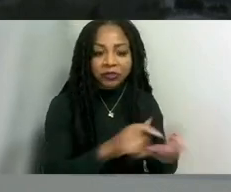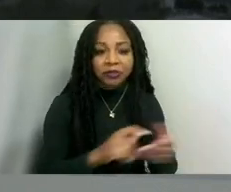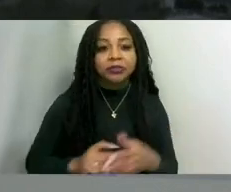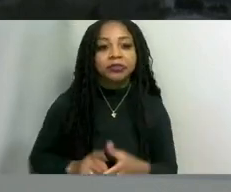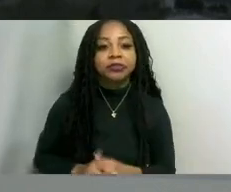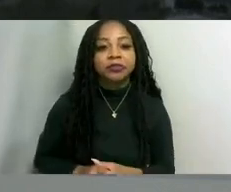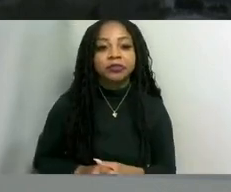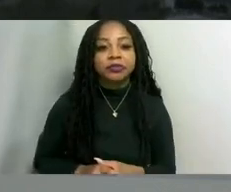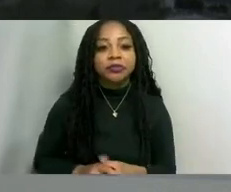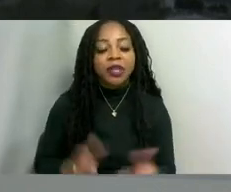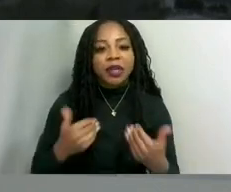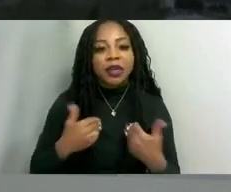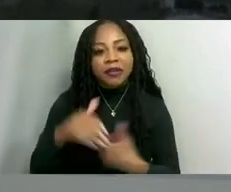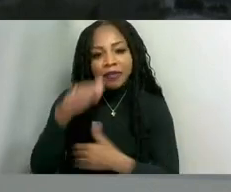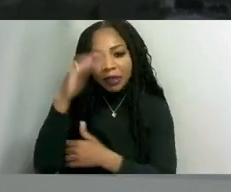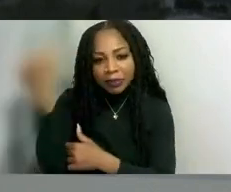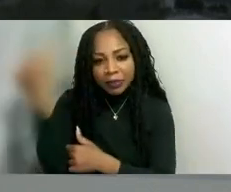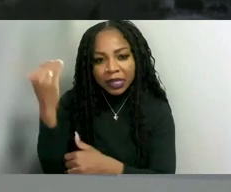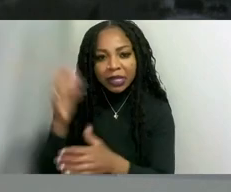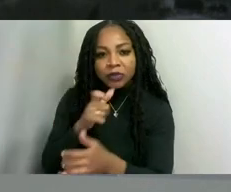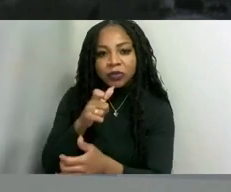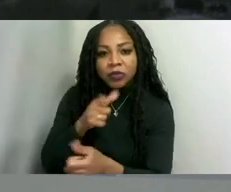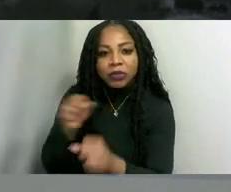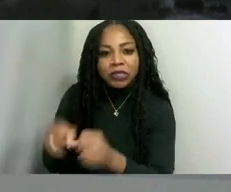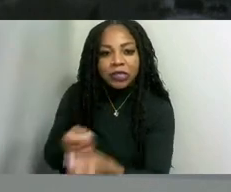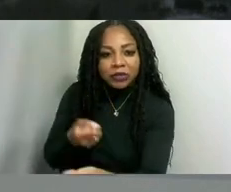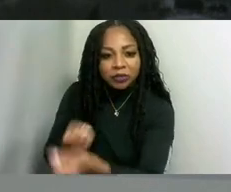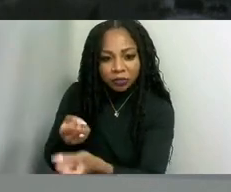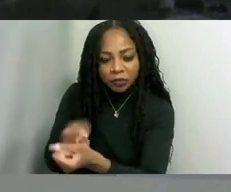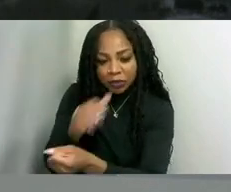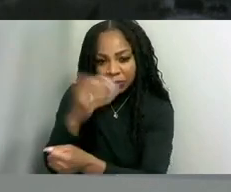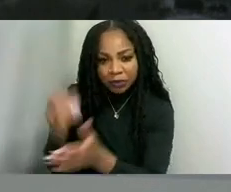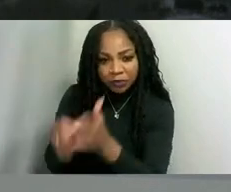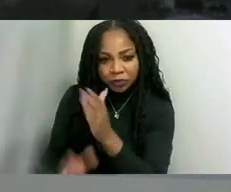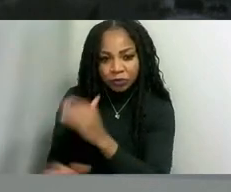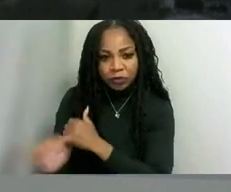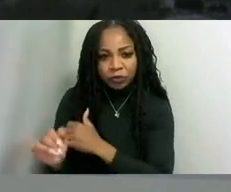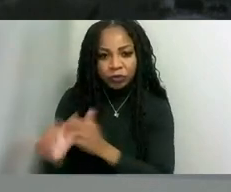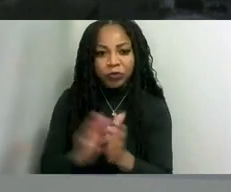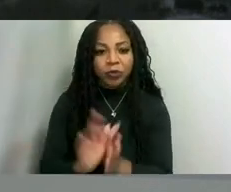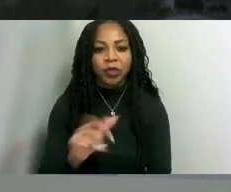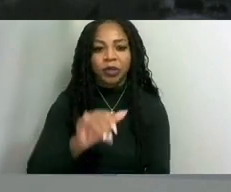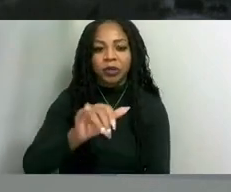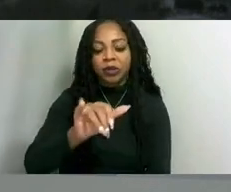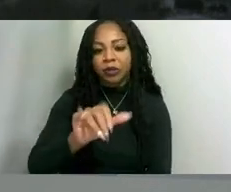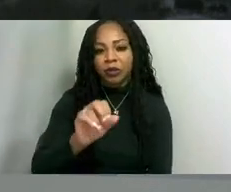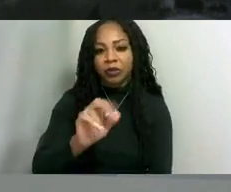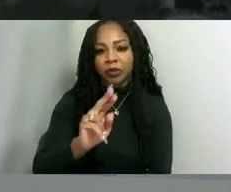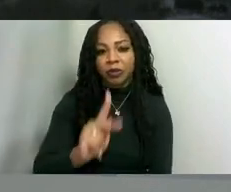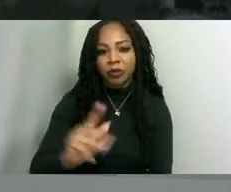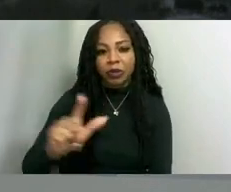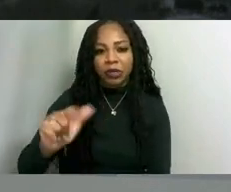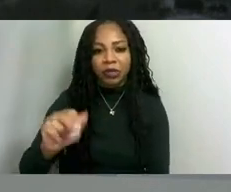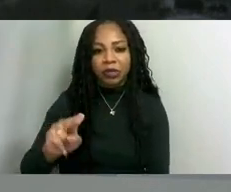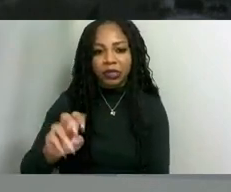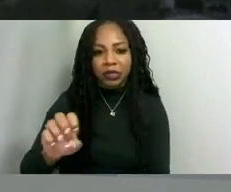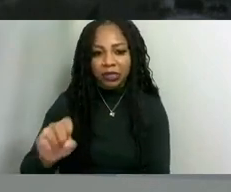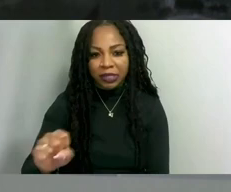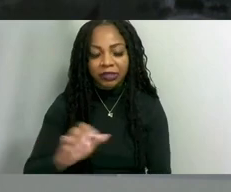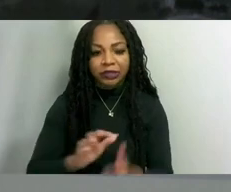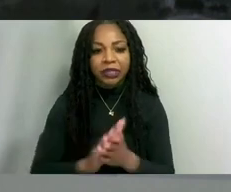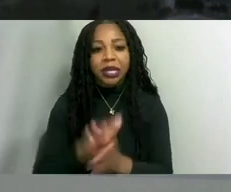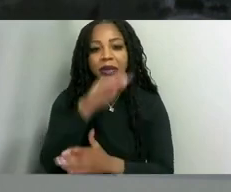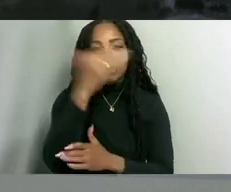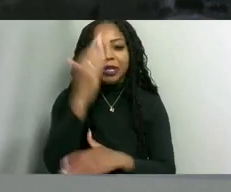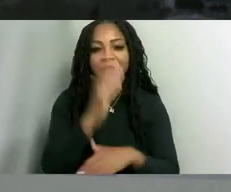for Black scholars in the Harriet Tubman Institute, also in York Lanes, and for Black Indigenous people of color scholars in